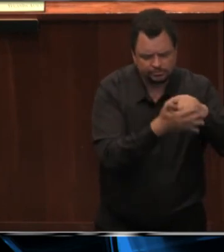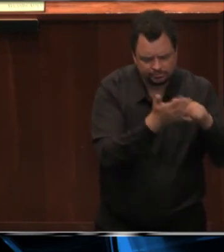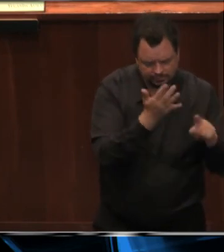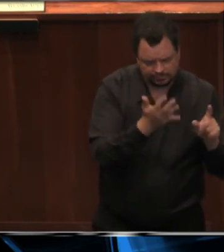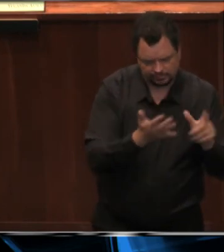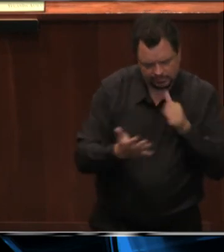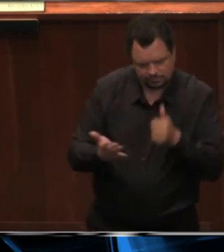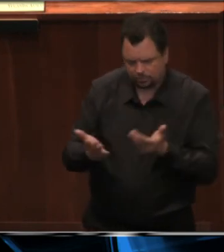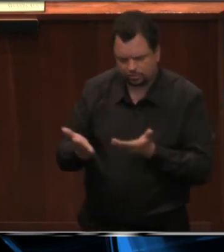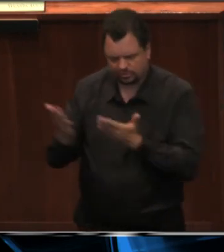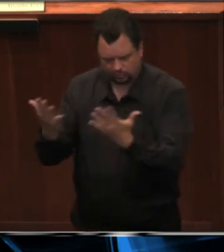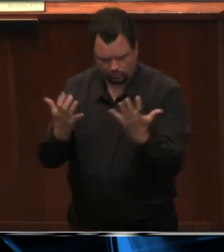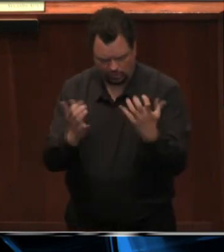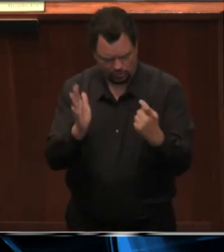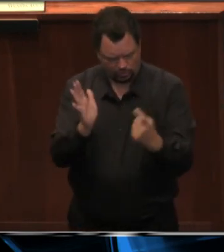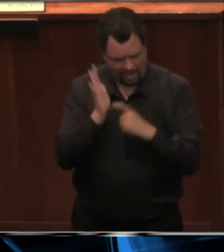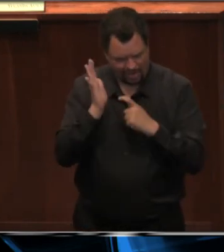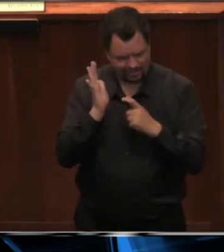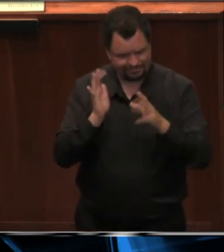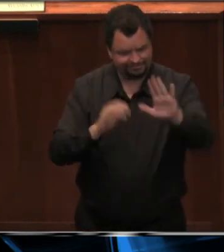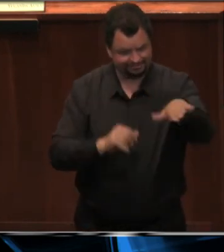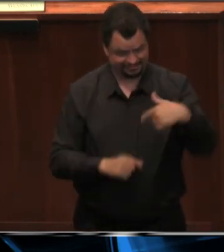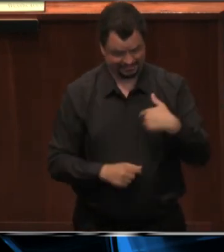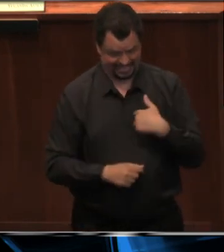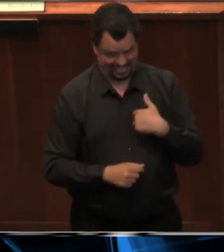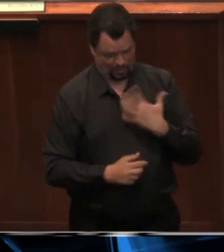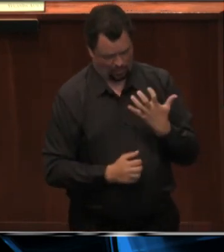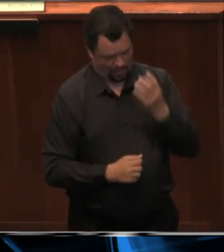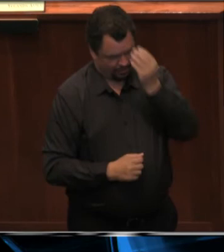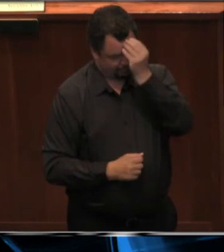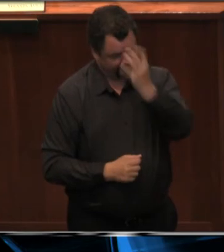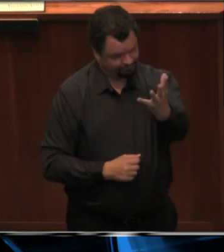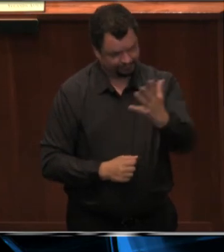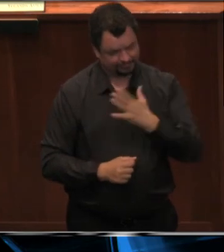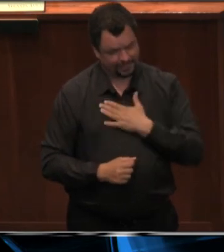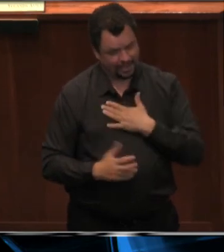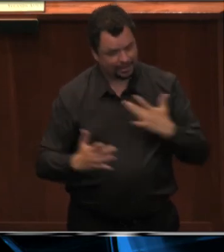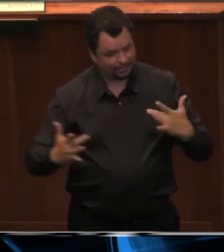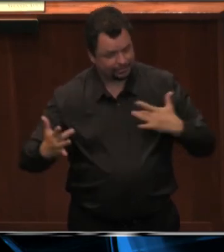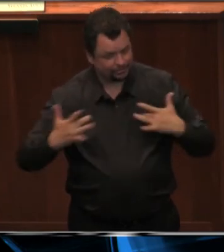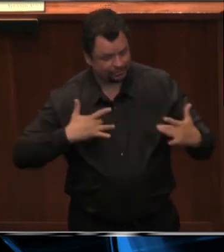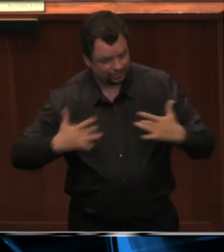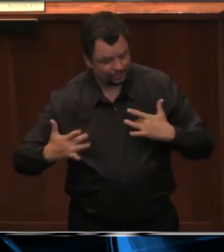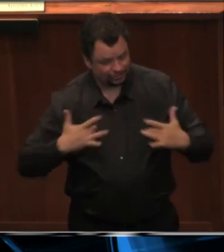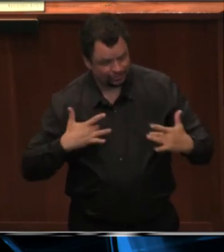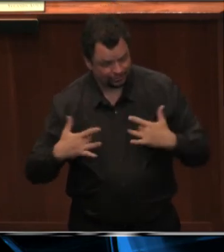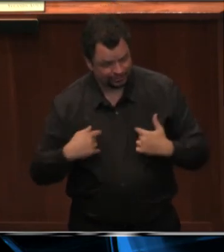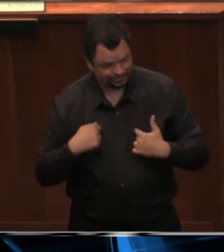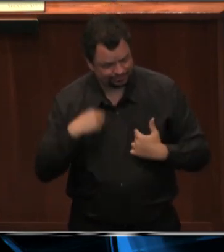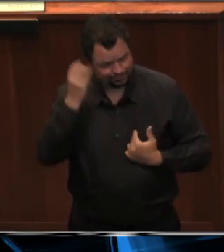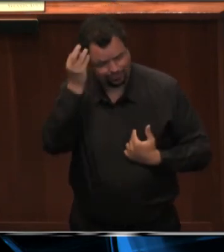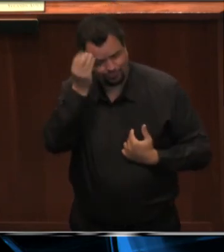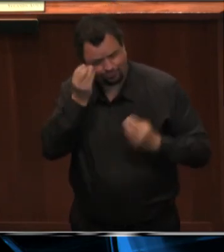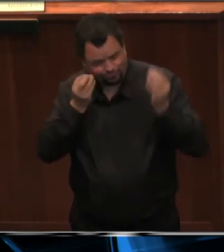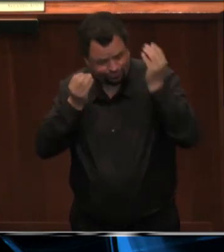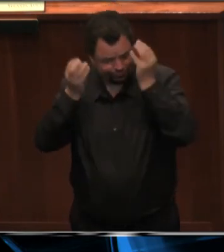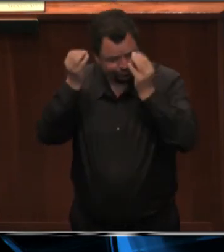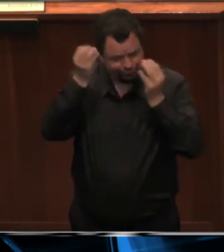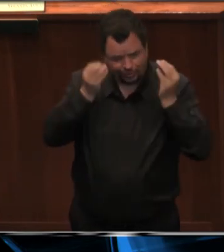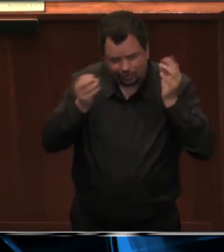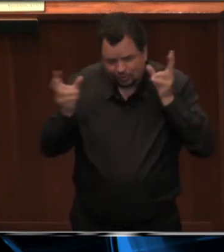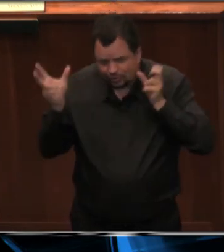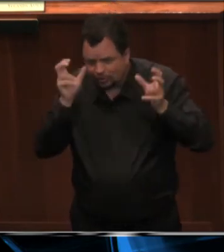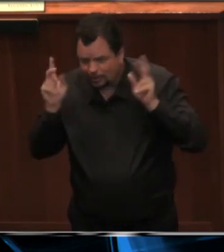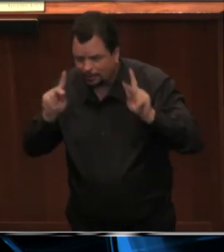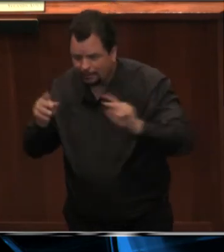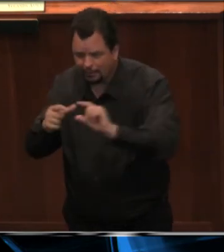about like some of the things I'm concerned about. When I hear epidemiologists say that the aerosols hover, and I go into a bathroom that someone was in